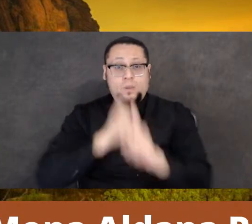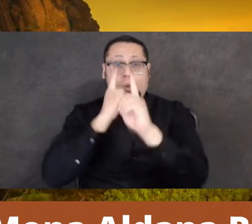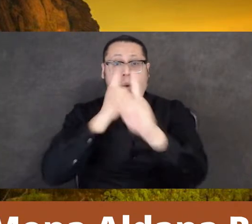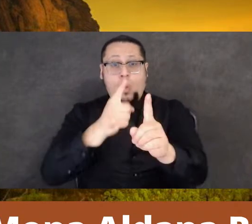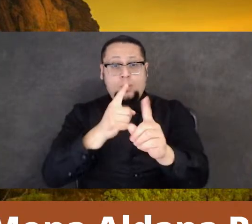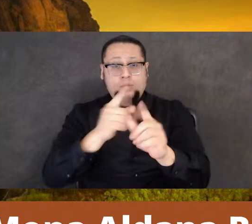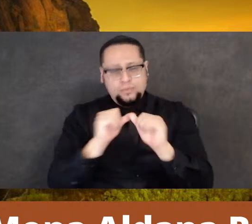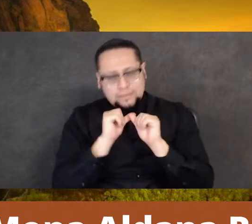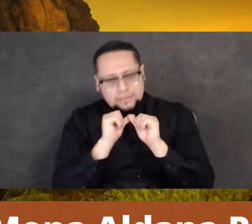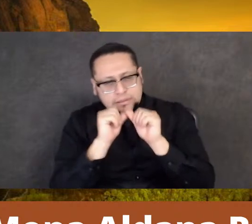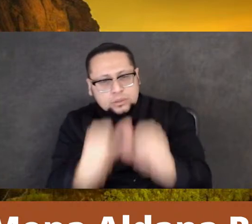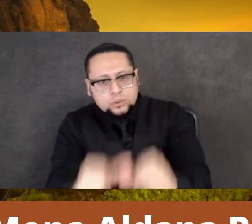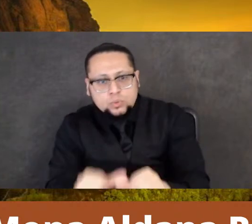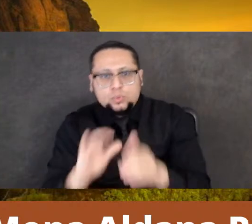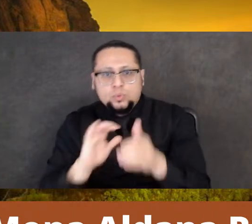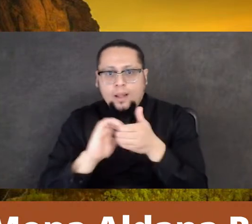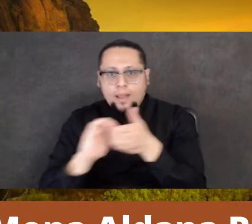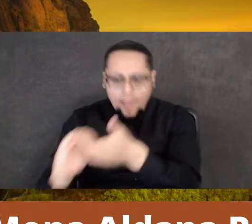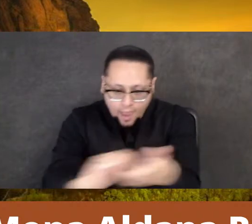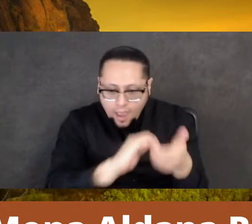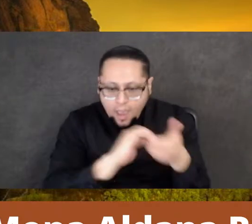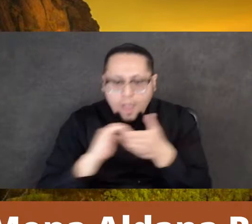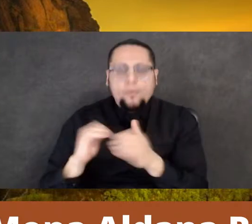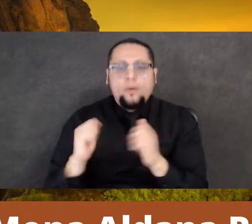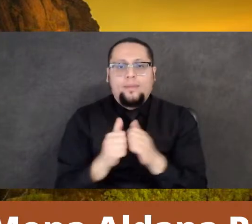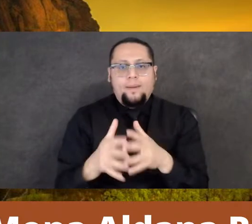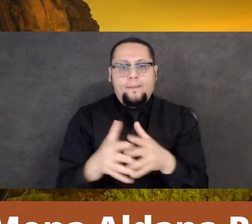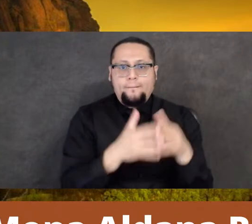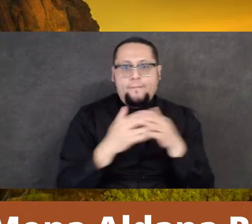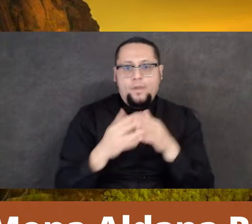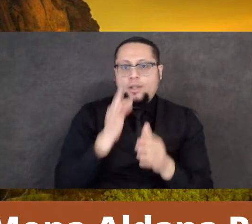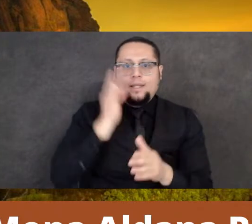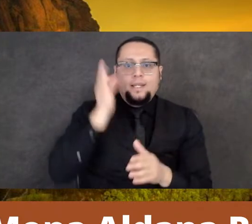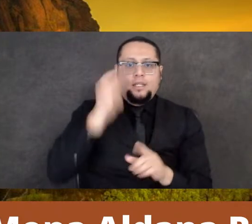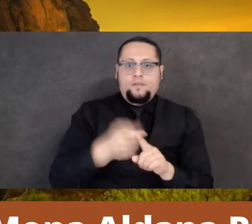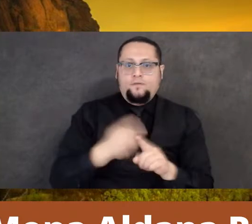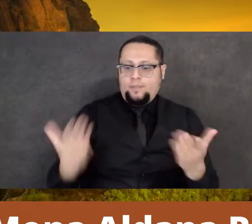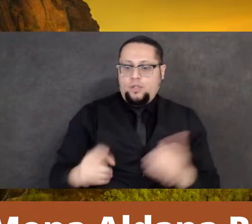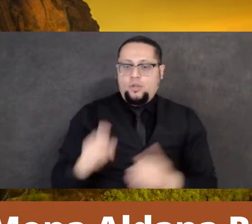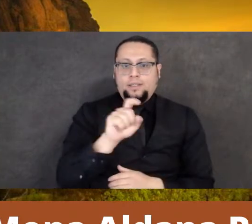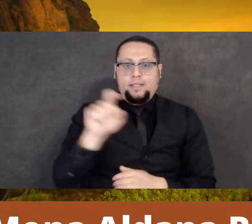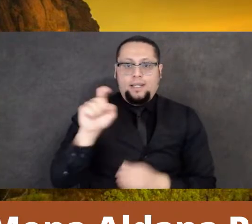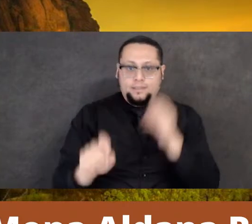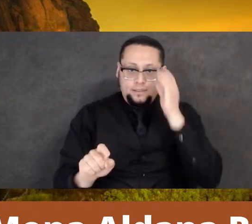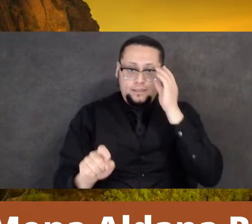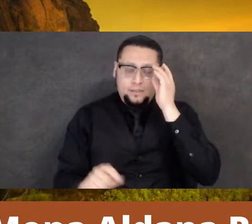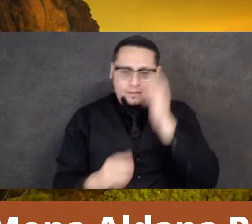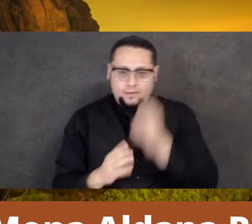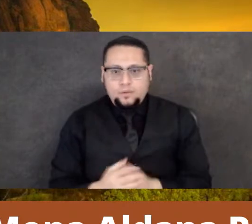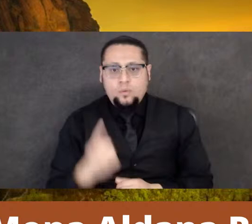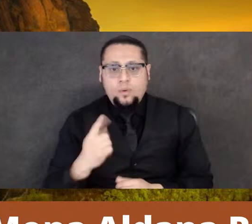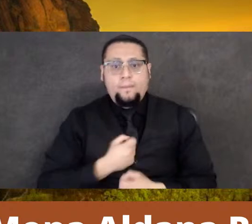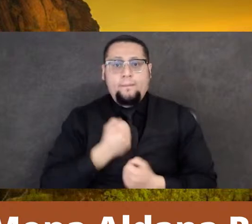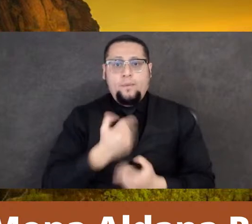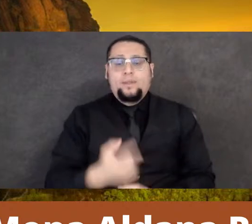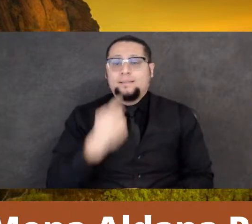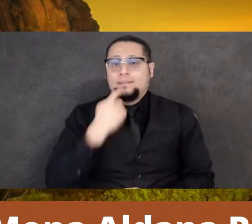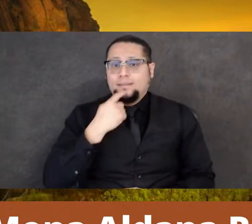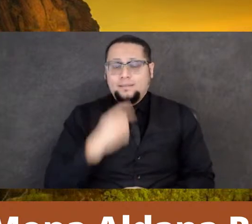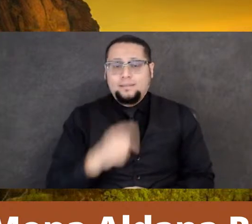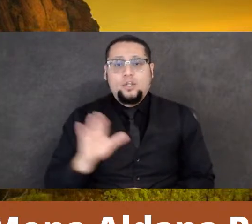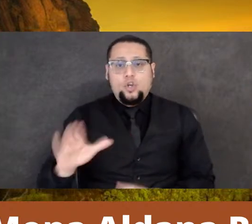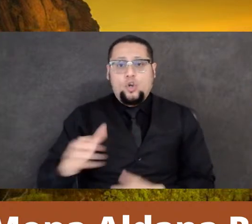and engage with our American Indians of Texas. As our poet laureate, Amanda Gorman, stated in